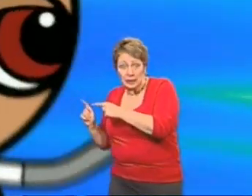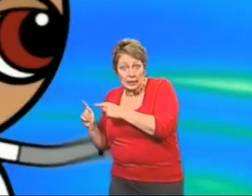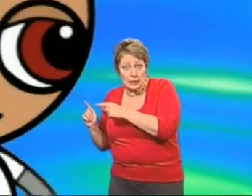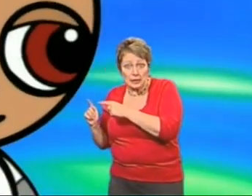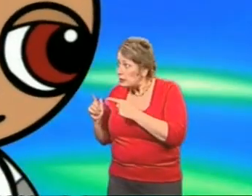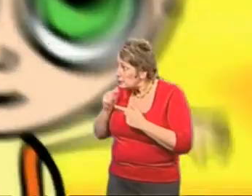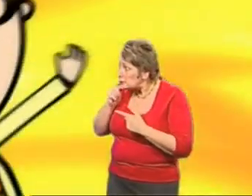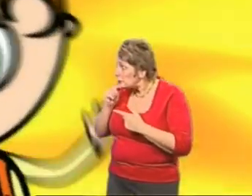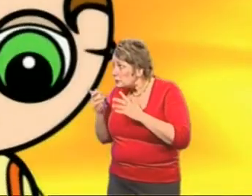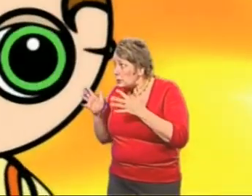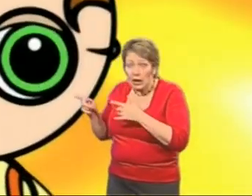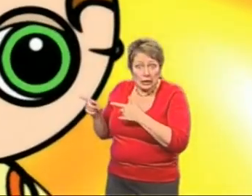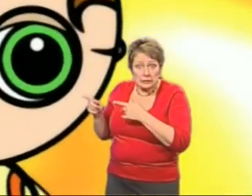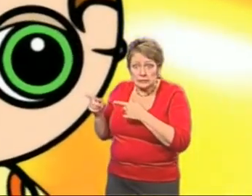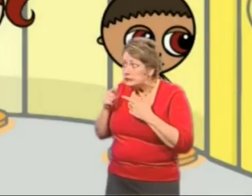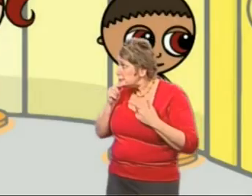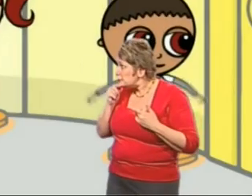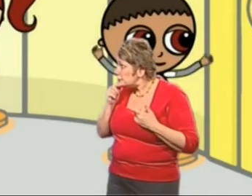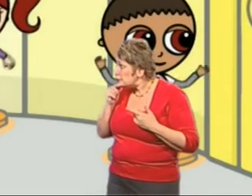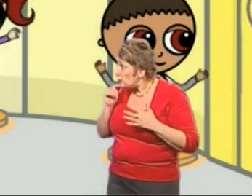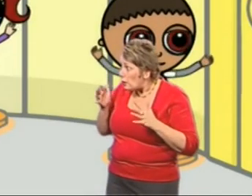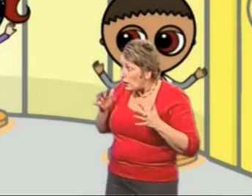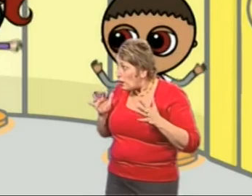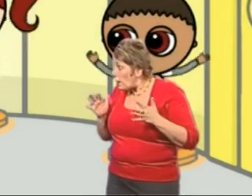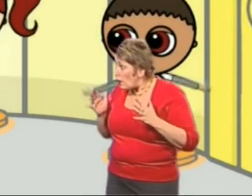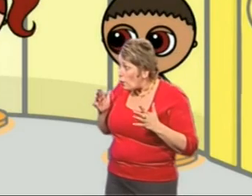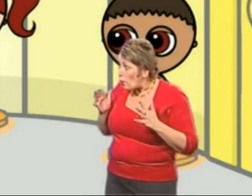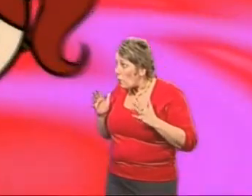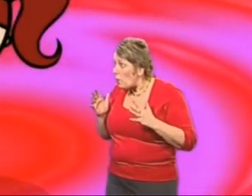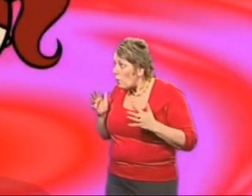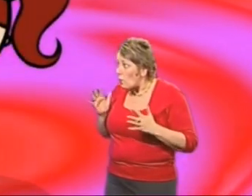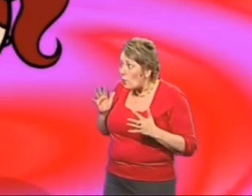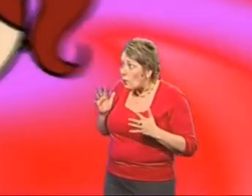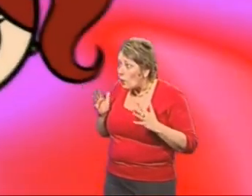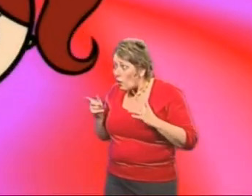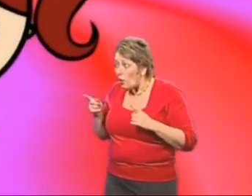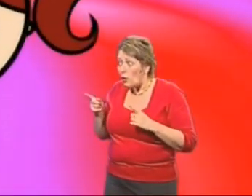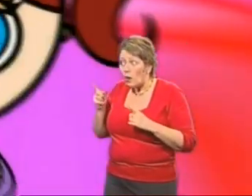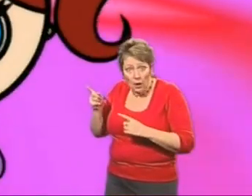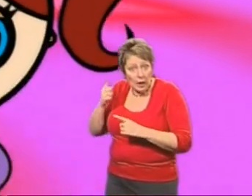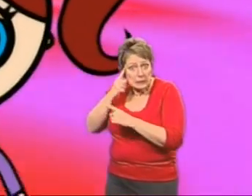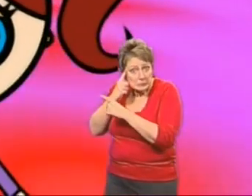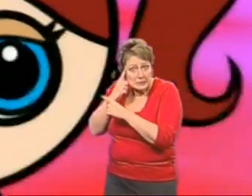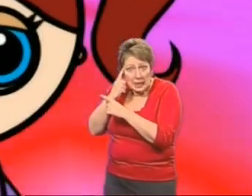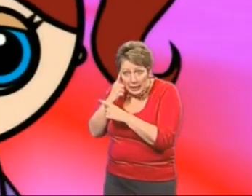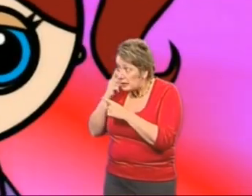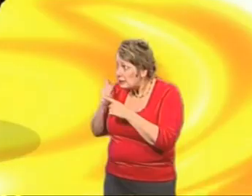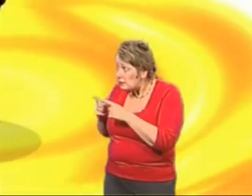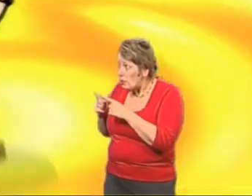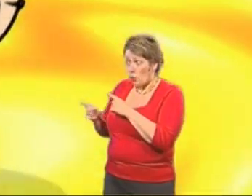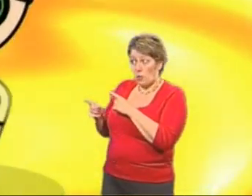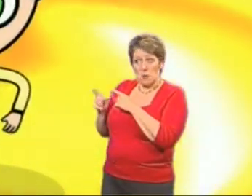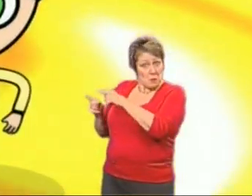Mick! Mick! Wraith! Who keep you safe? Ellie! Ellie! Ellie!